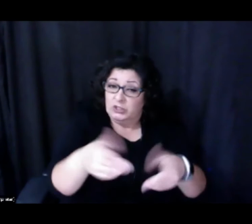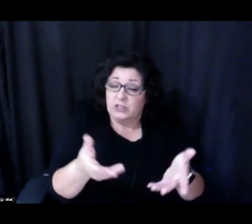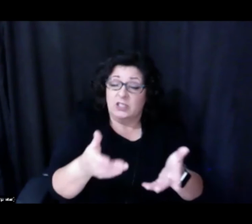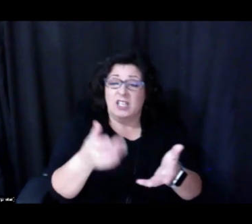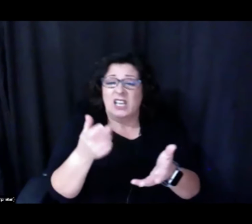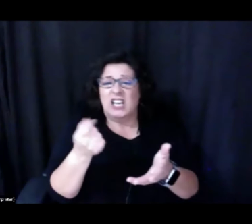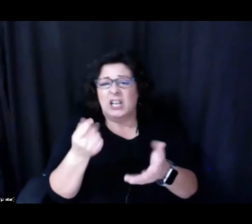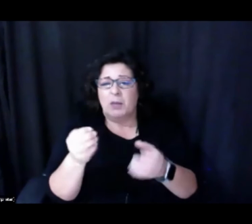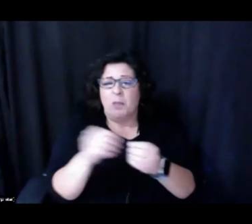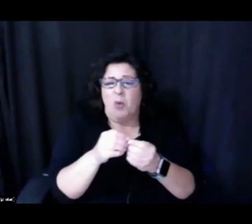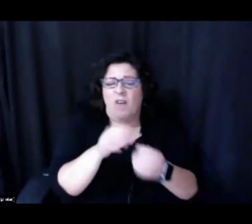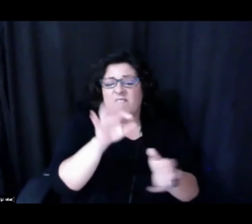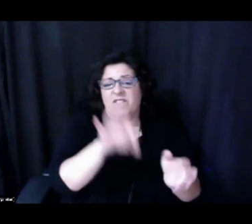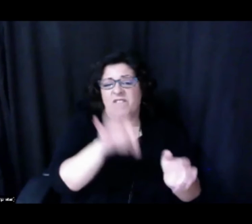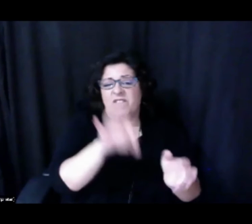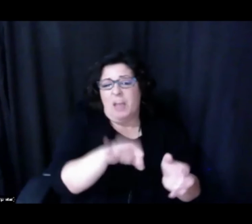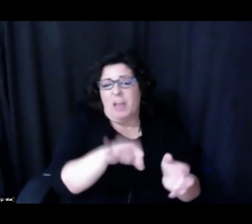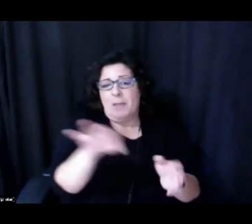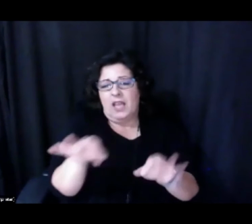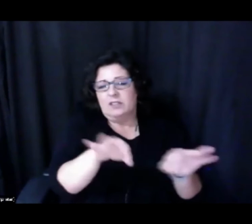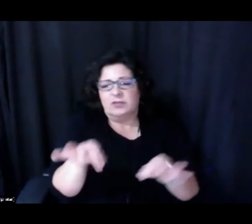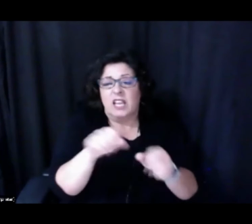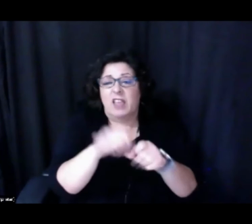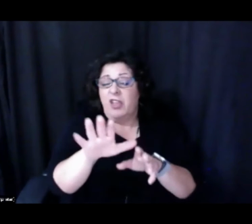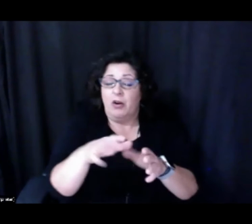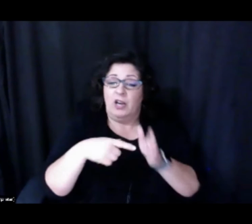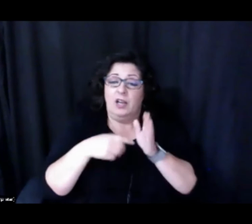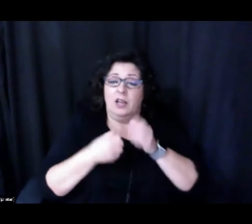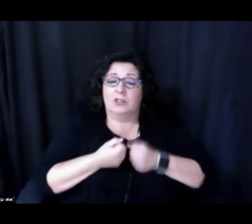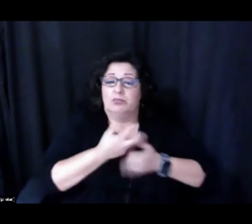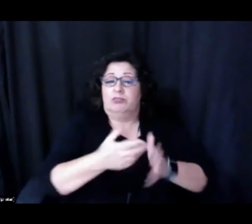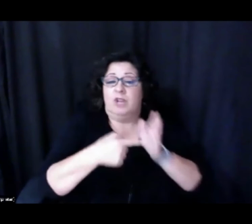little bit more feminine in their gender expression.